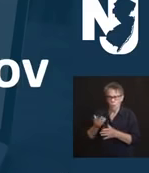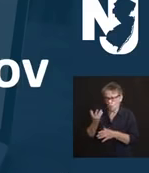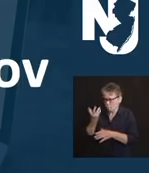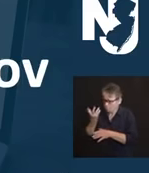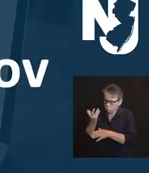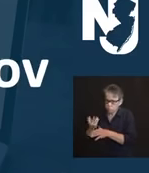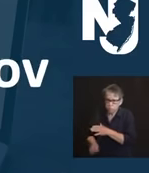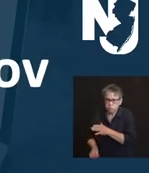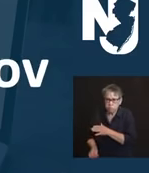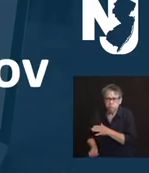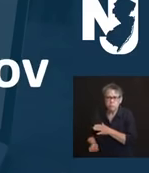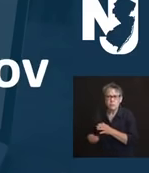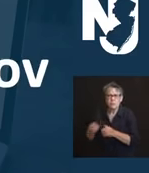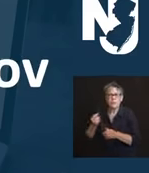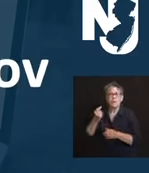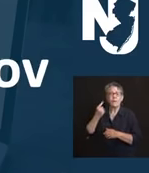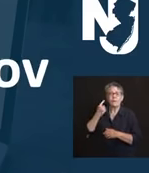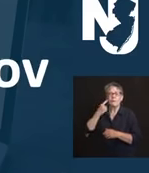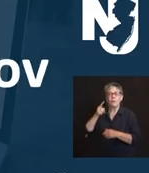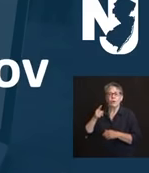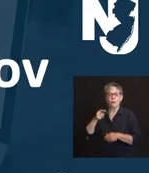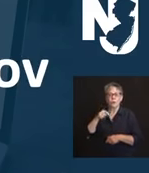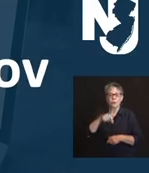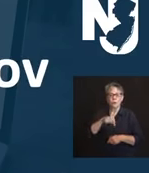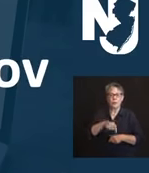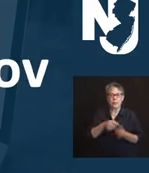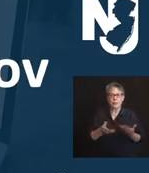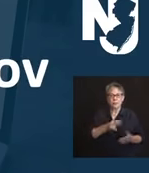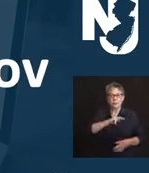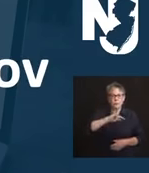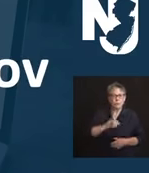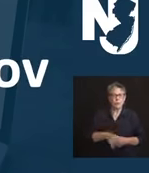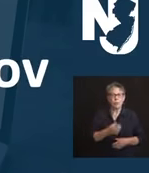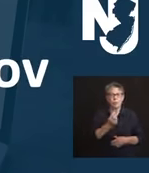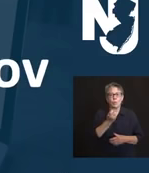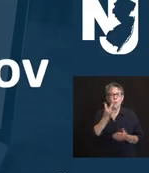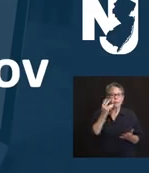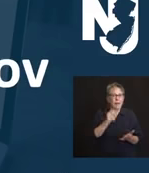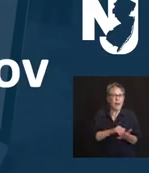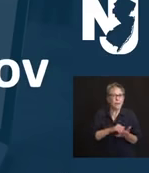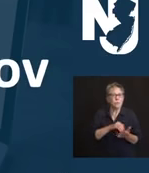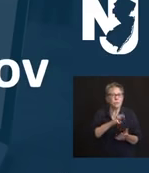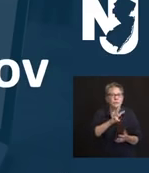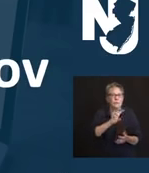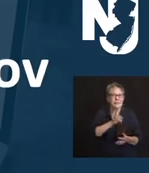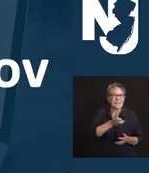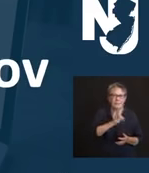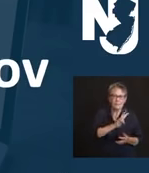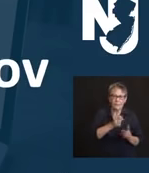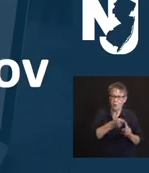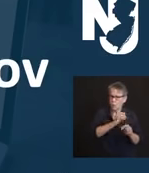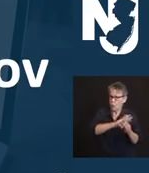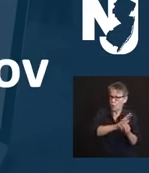12,676 who have now lost their lives to COVID-19, I ask that we observe a moment of silence.